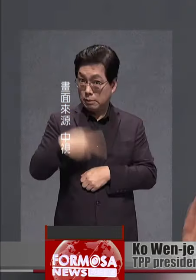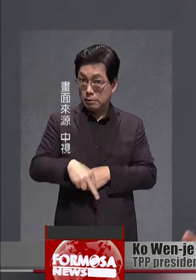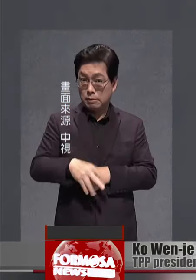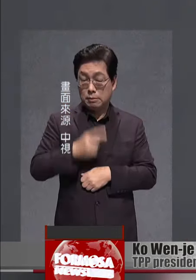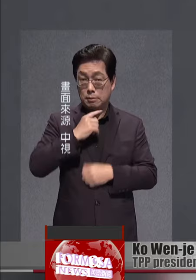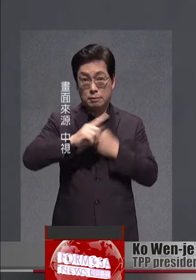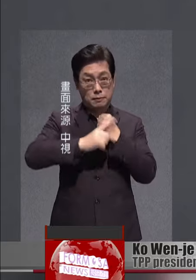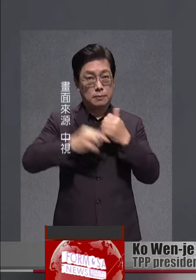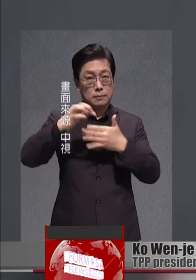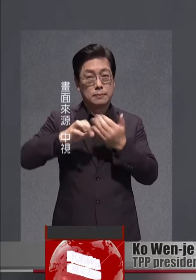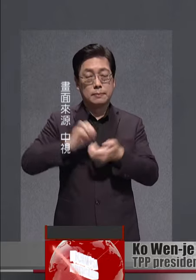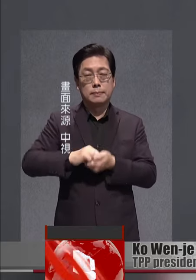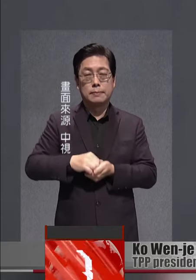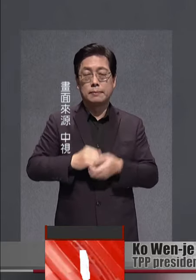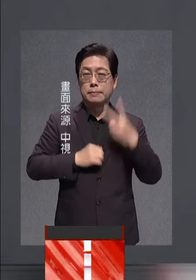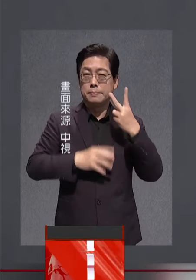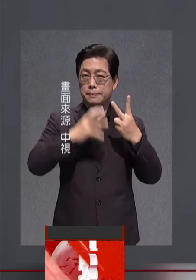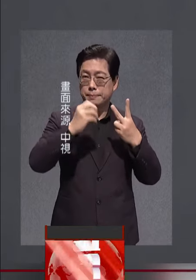world.